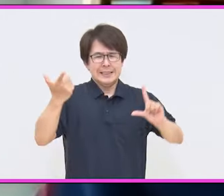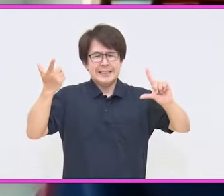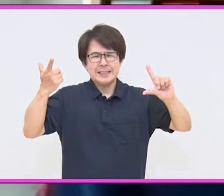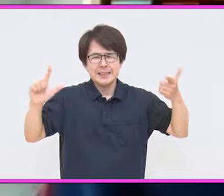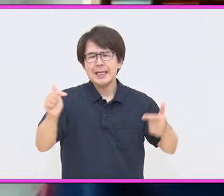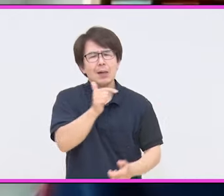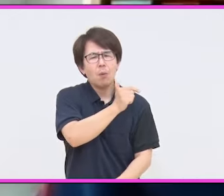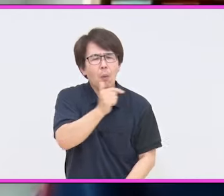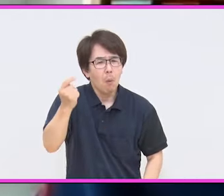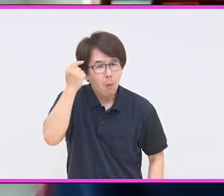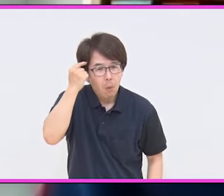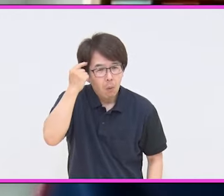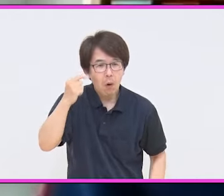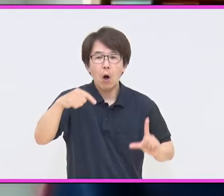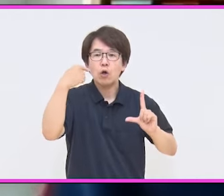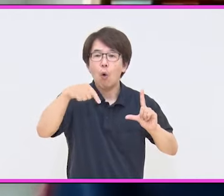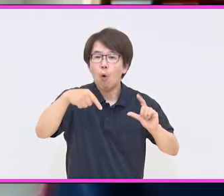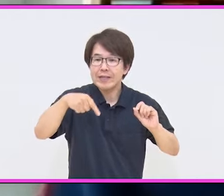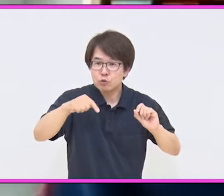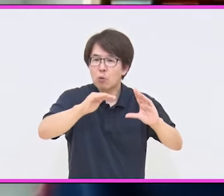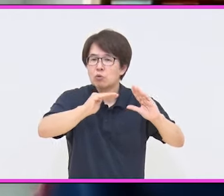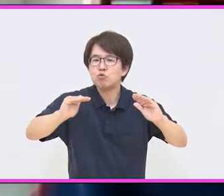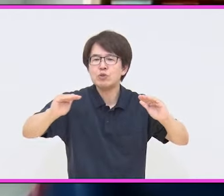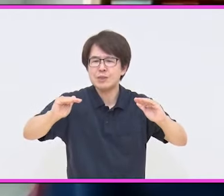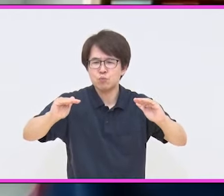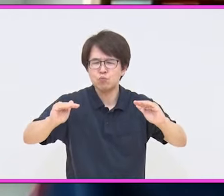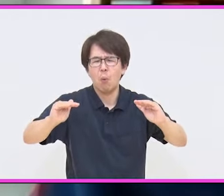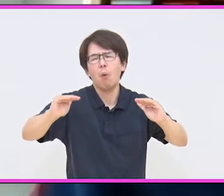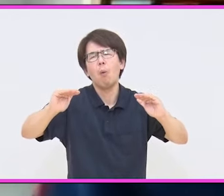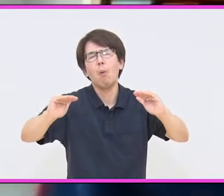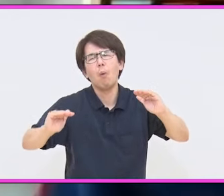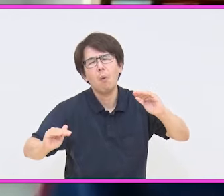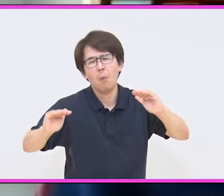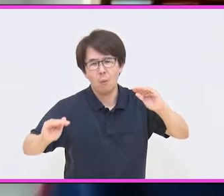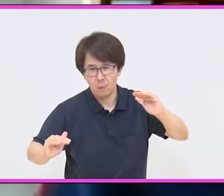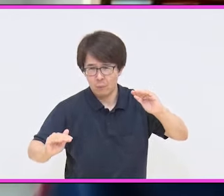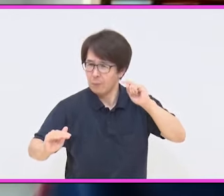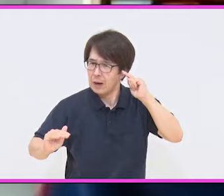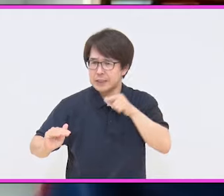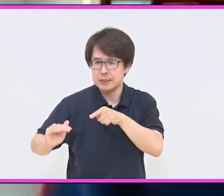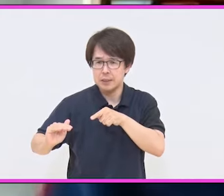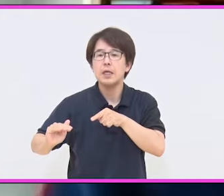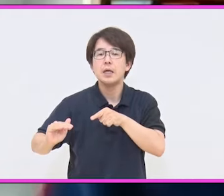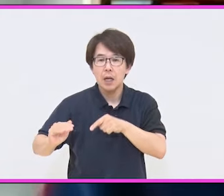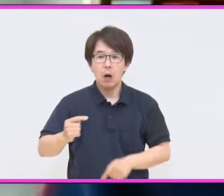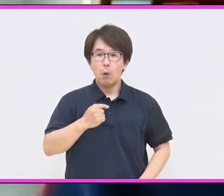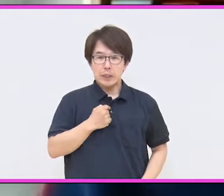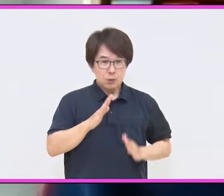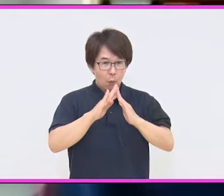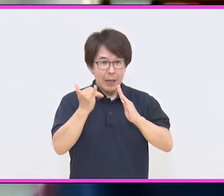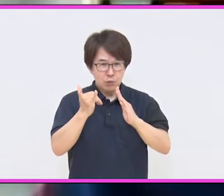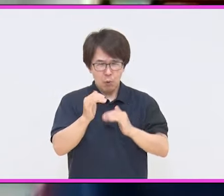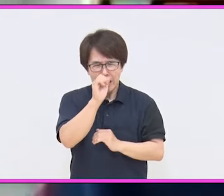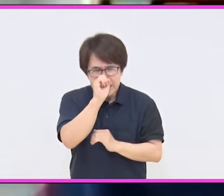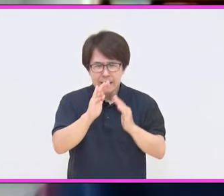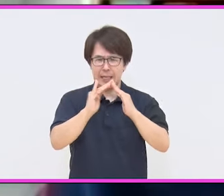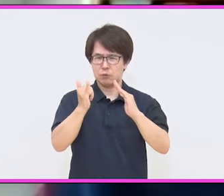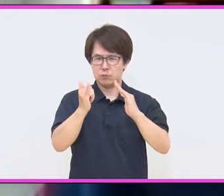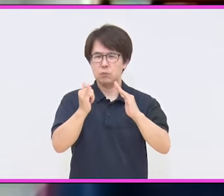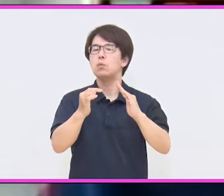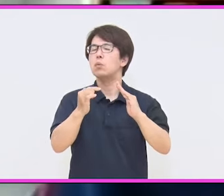education standards were not as good. My family were very good and treated me as